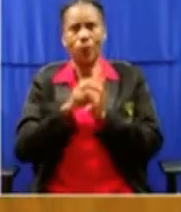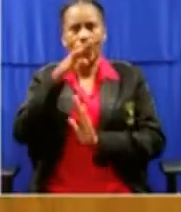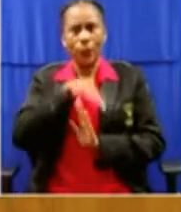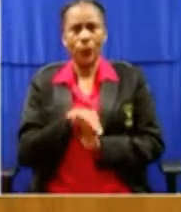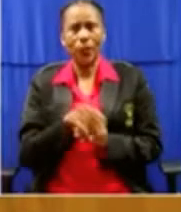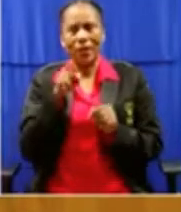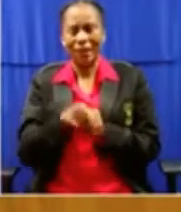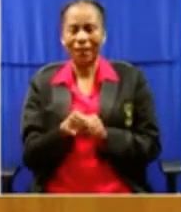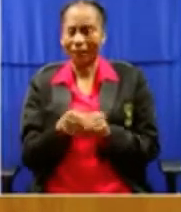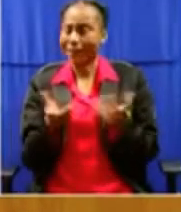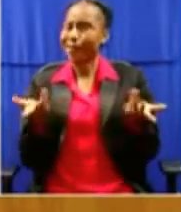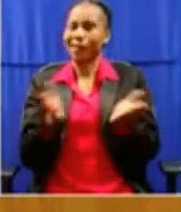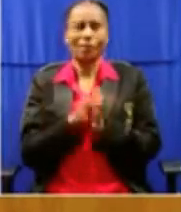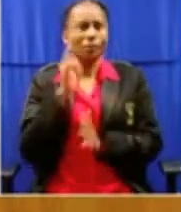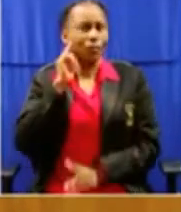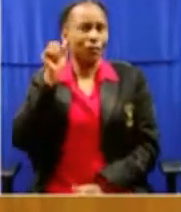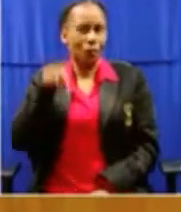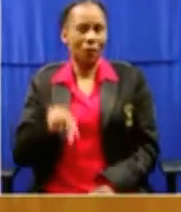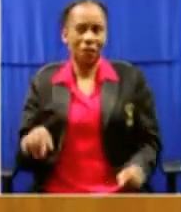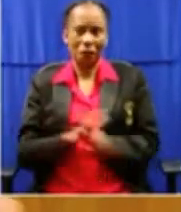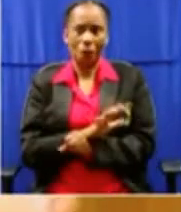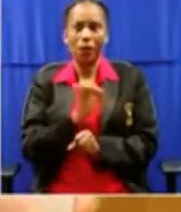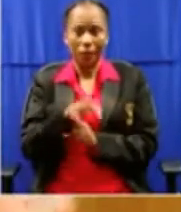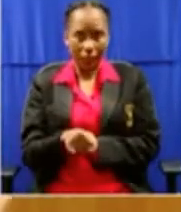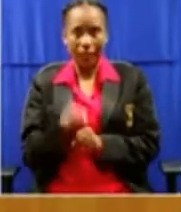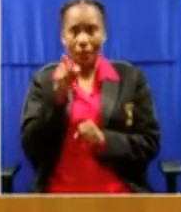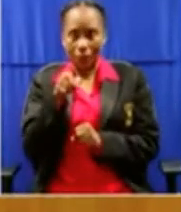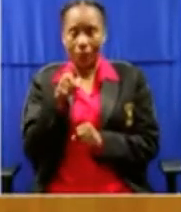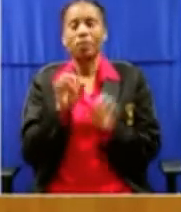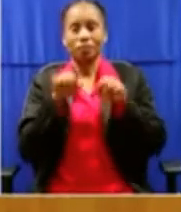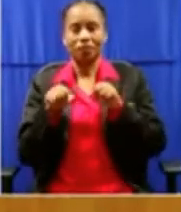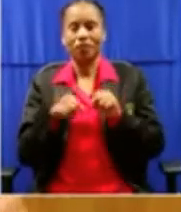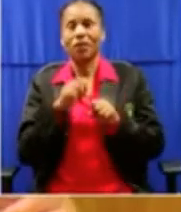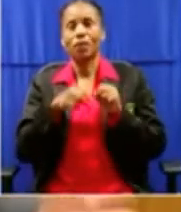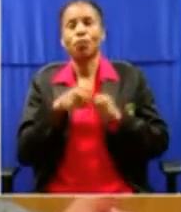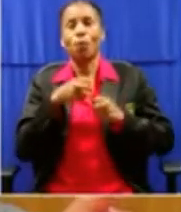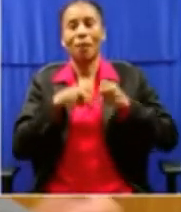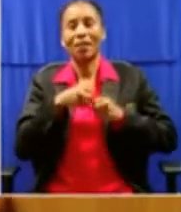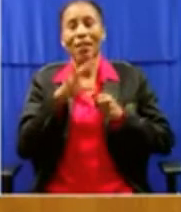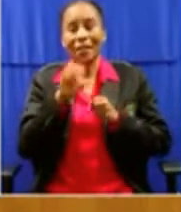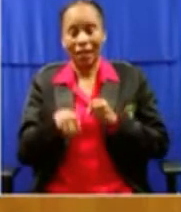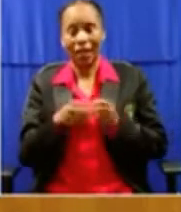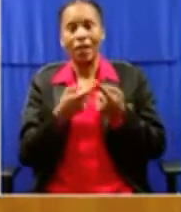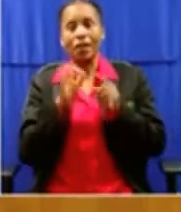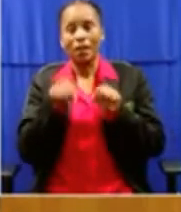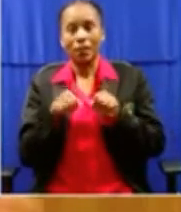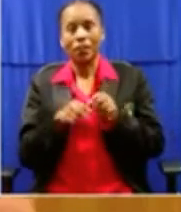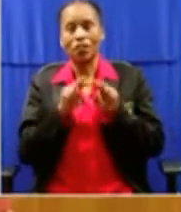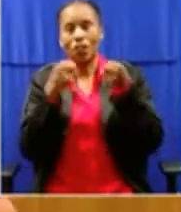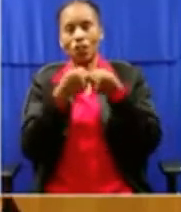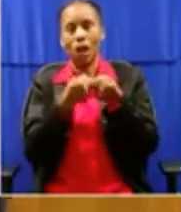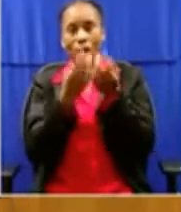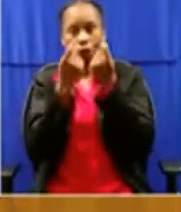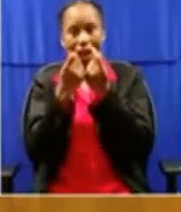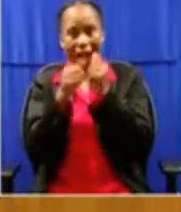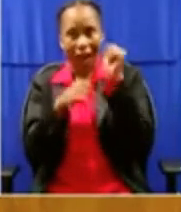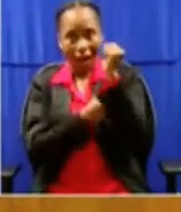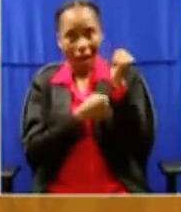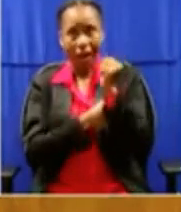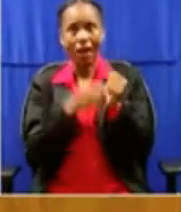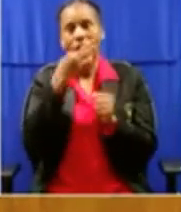purely negligence, and I believe that that is problematic. And yes, the National Treasury did set out their arguments.